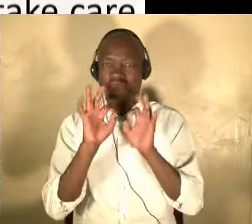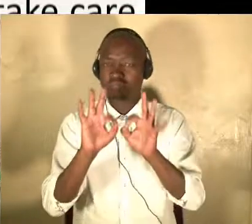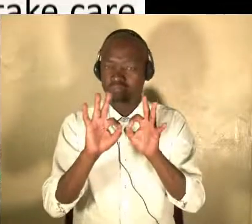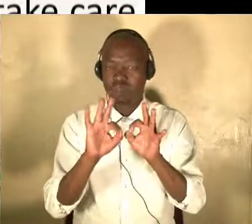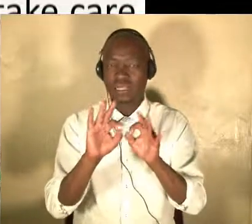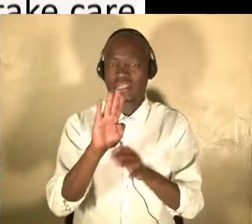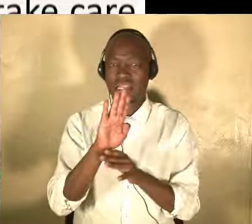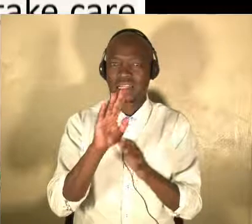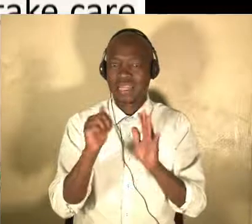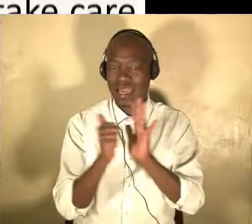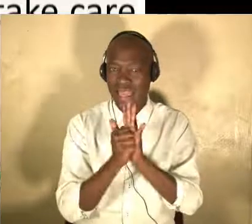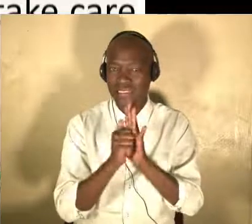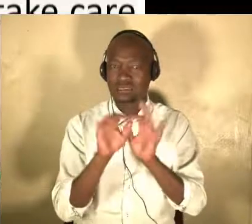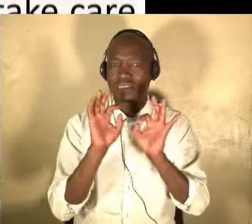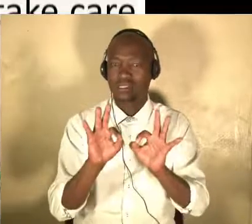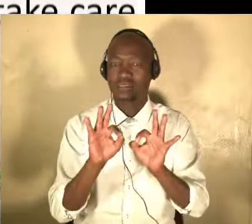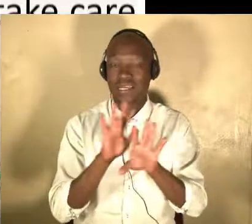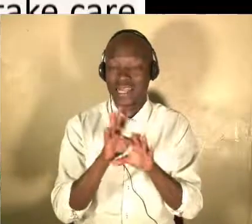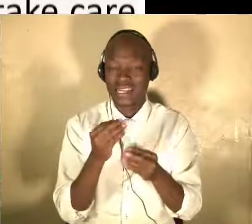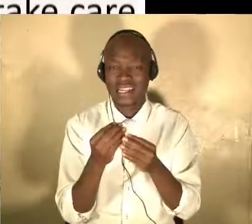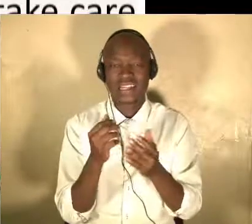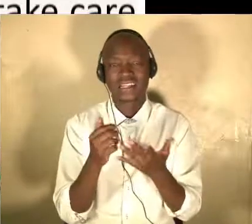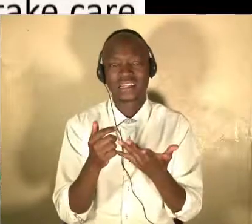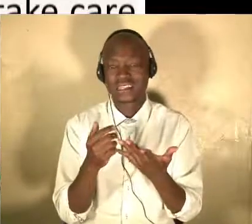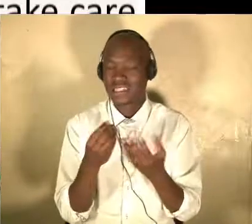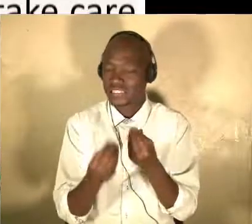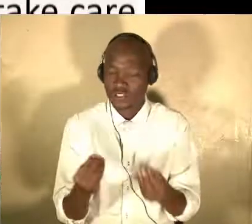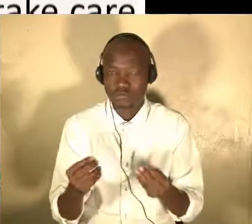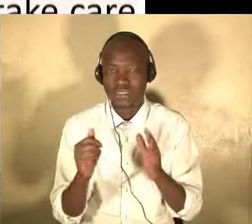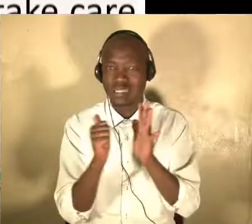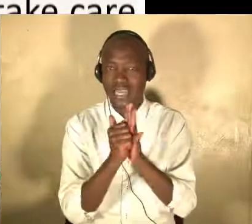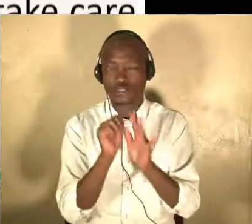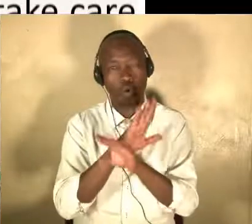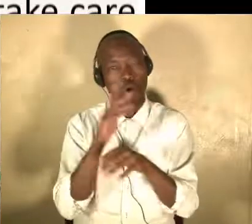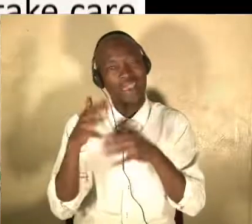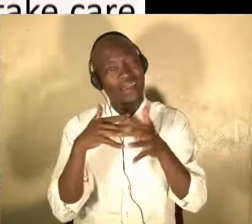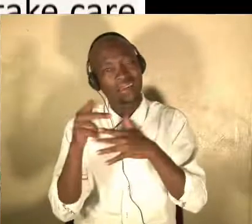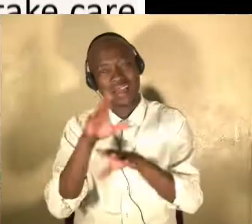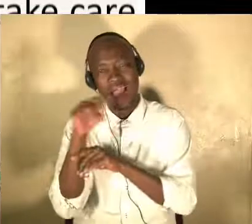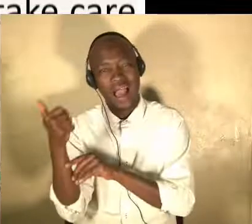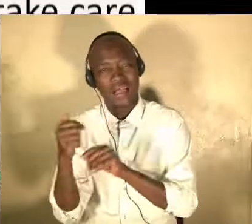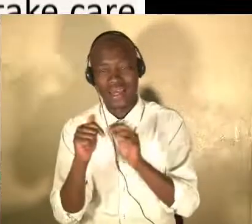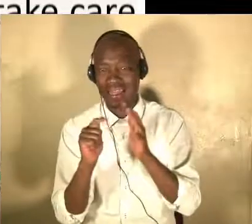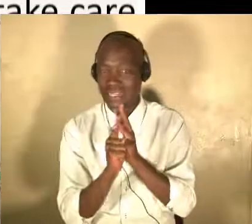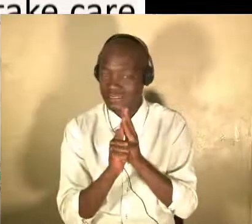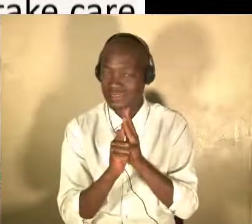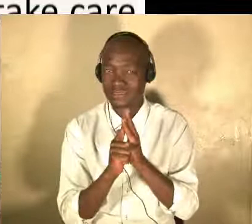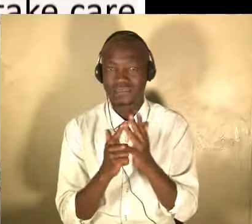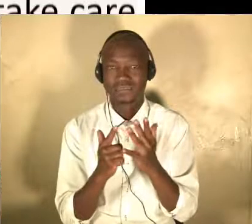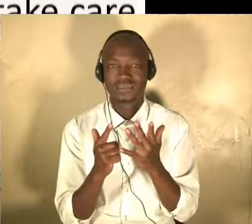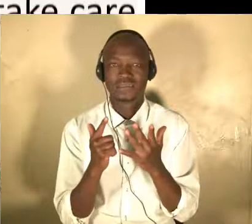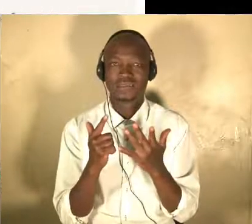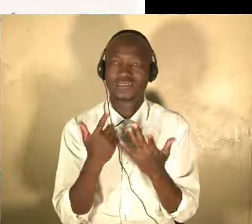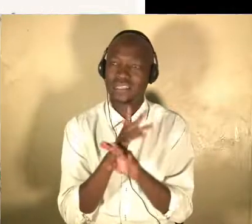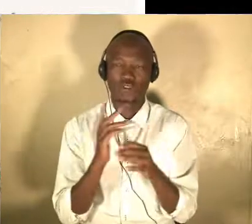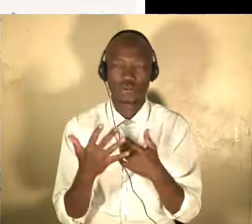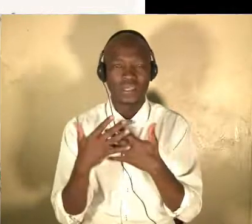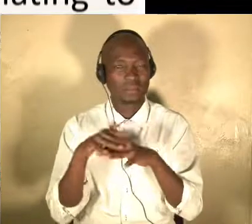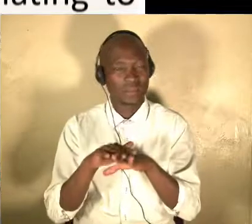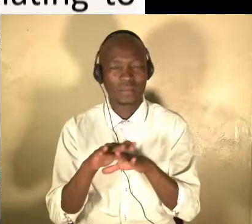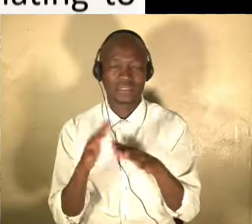effectively, then the Children's Act or any other legislation would not be